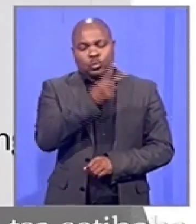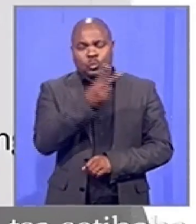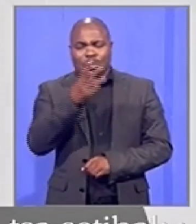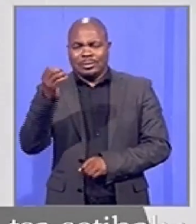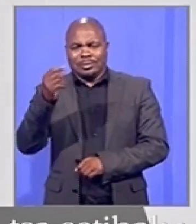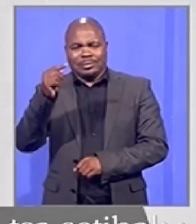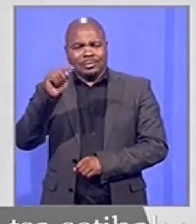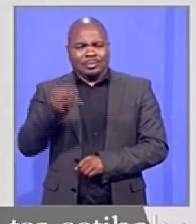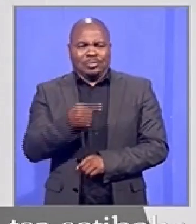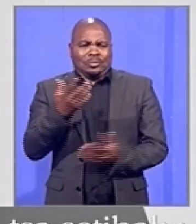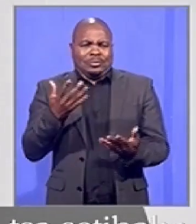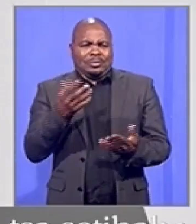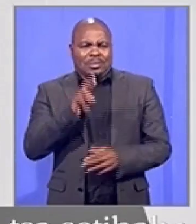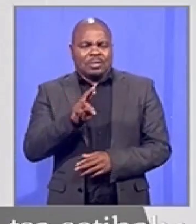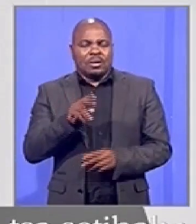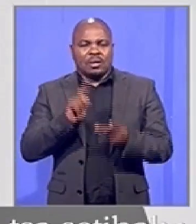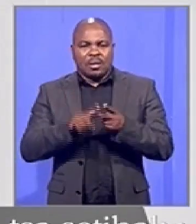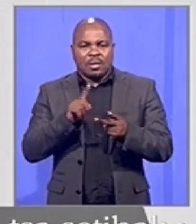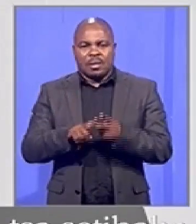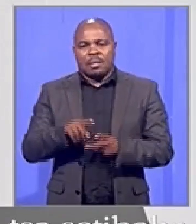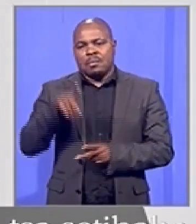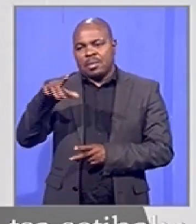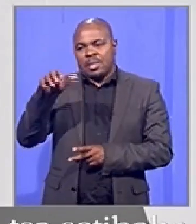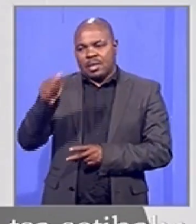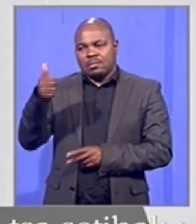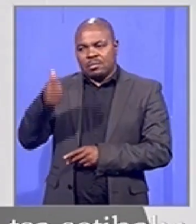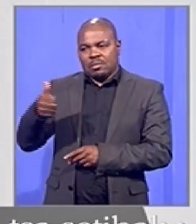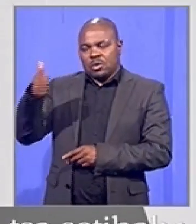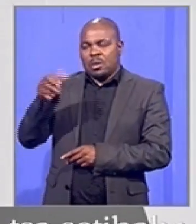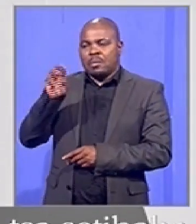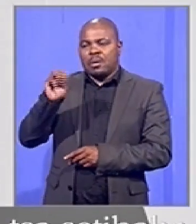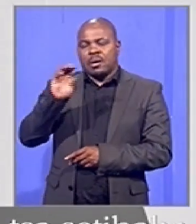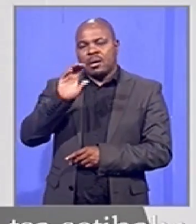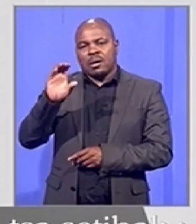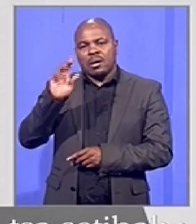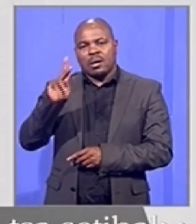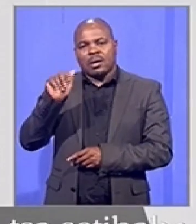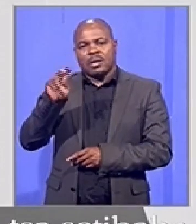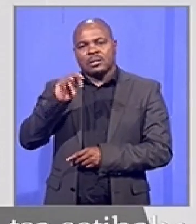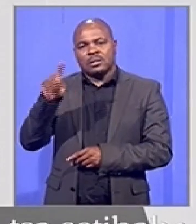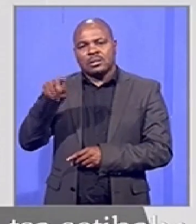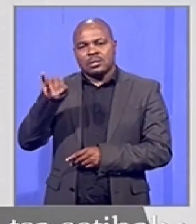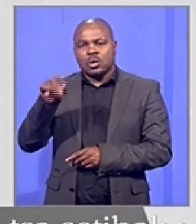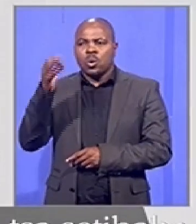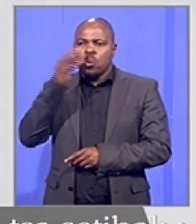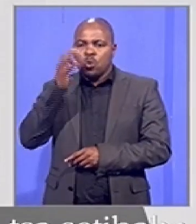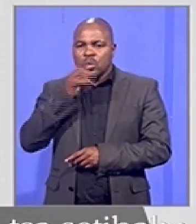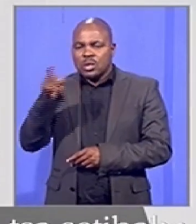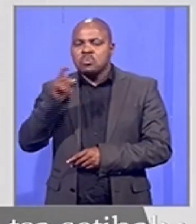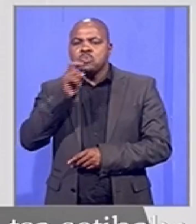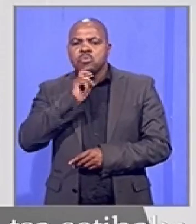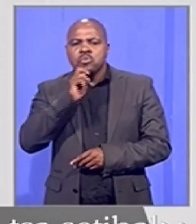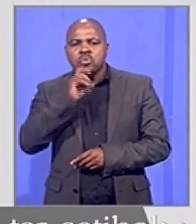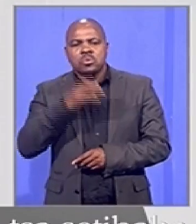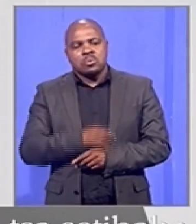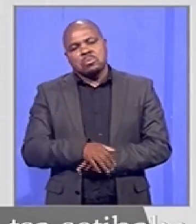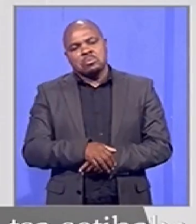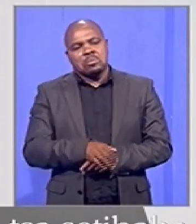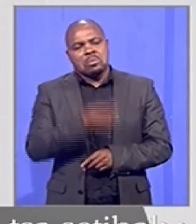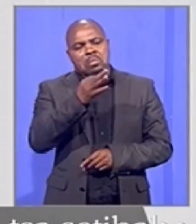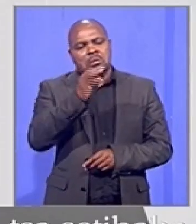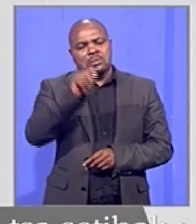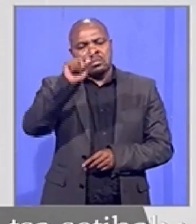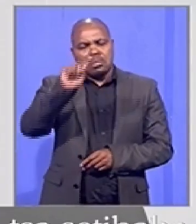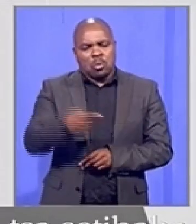200. Moetapele wa Patriotic Alliance Clayton McKenzie o hlalositse ha a sebedisitse diranta tse 30 ka